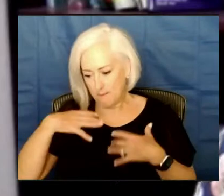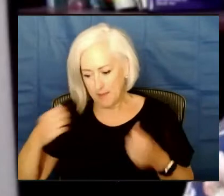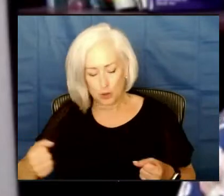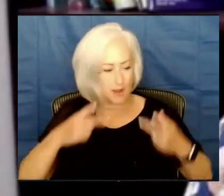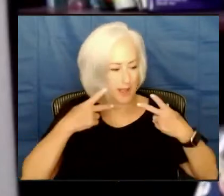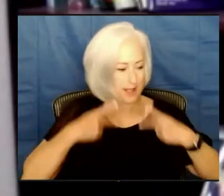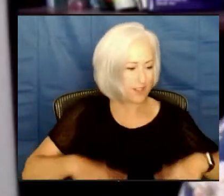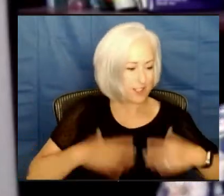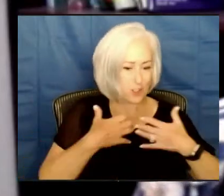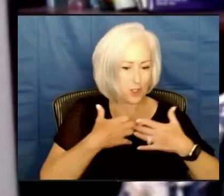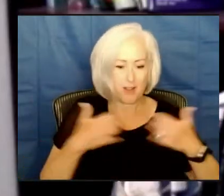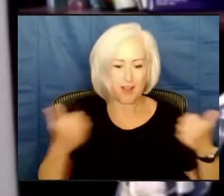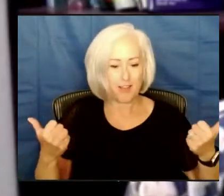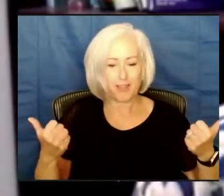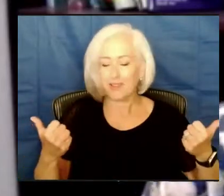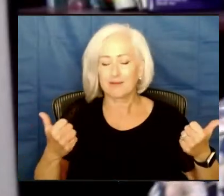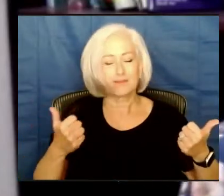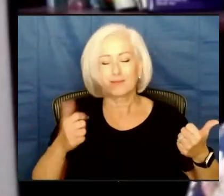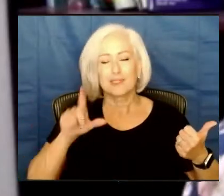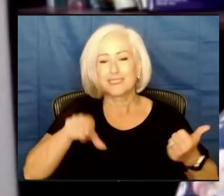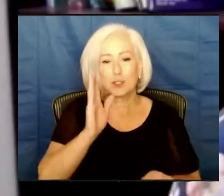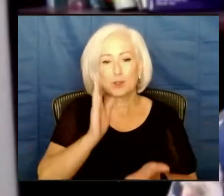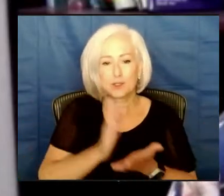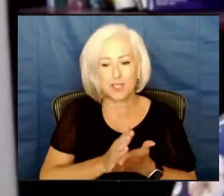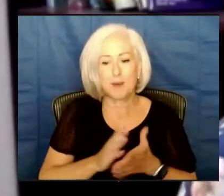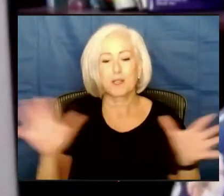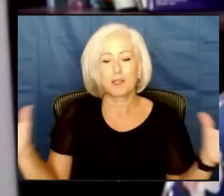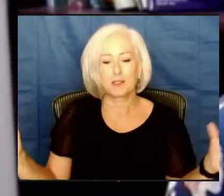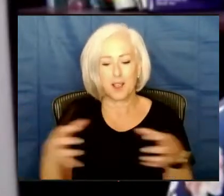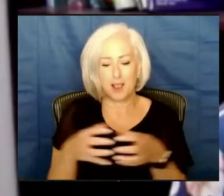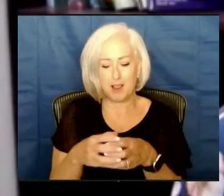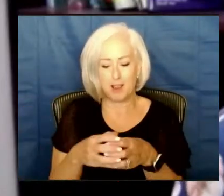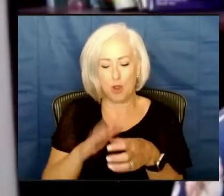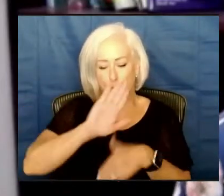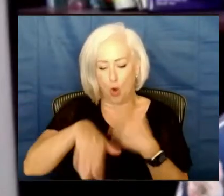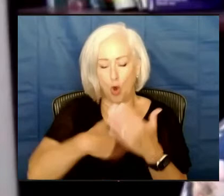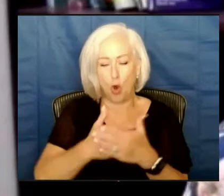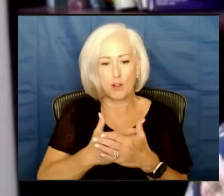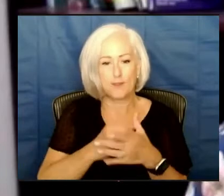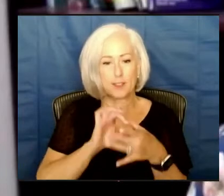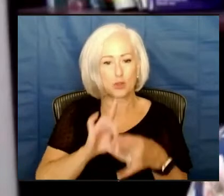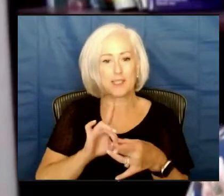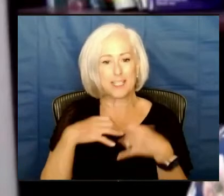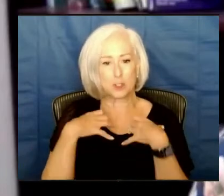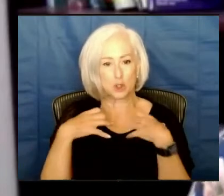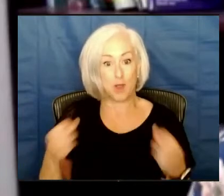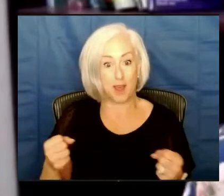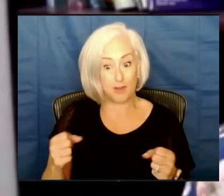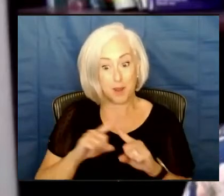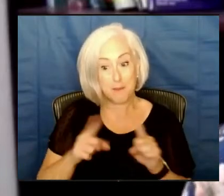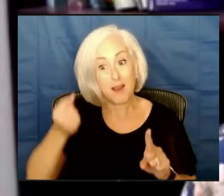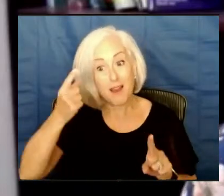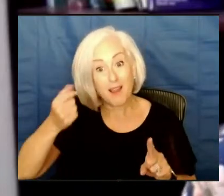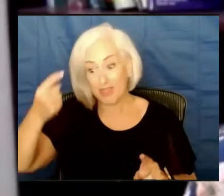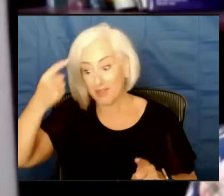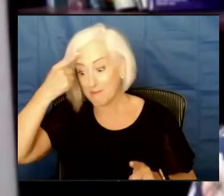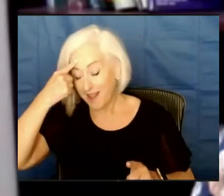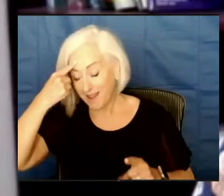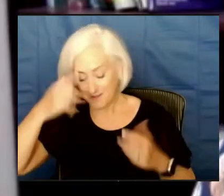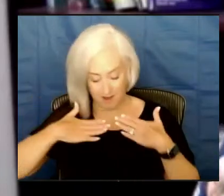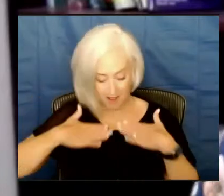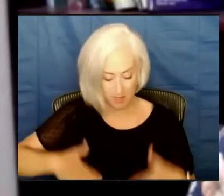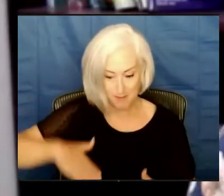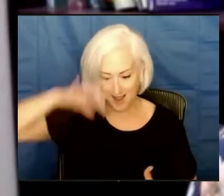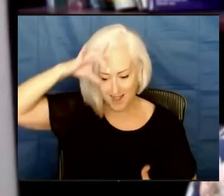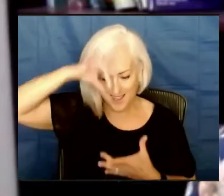health. That's tough to do, but one is interconnected. Our minds and bodies are interconnected. We